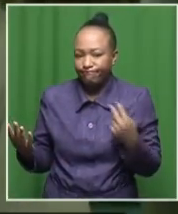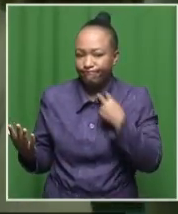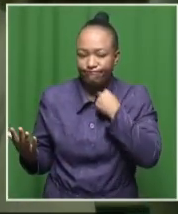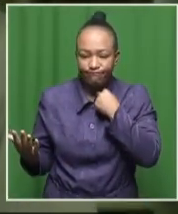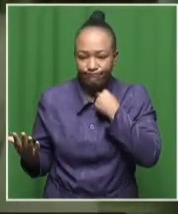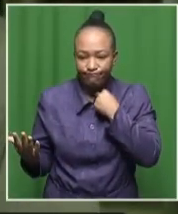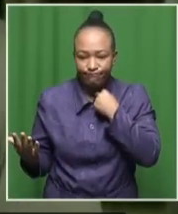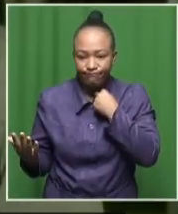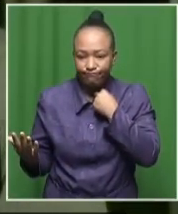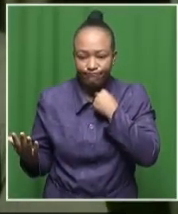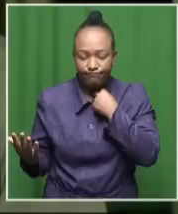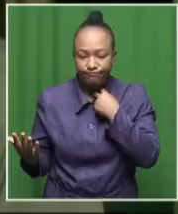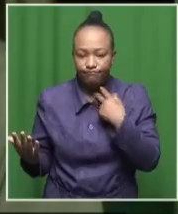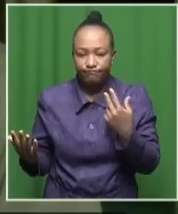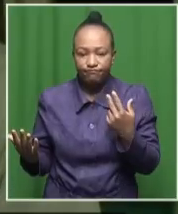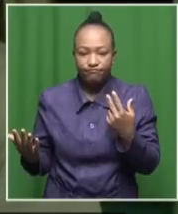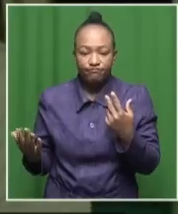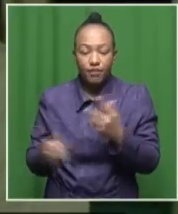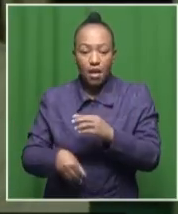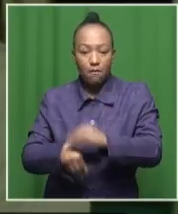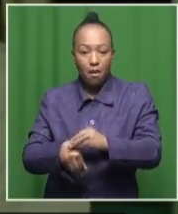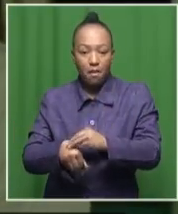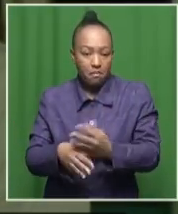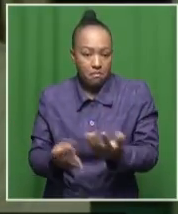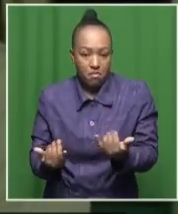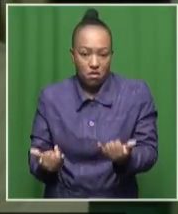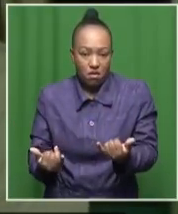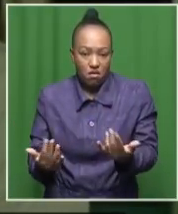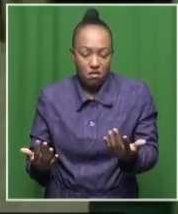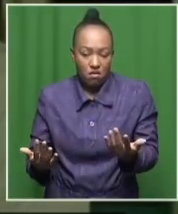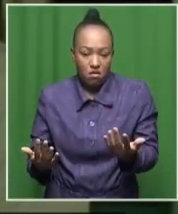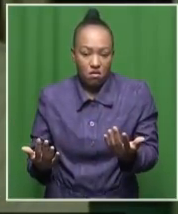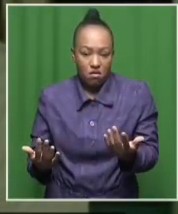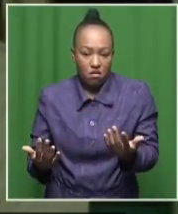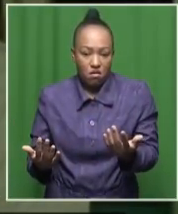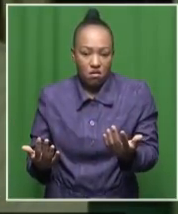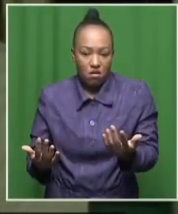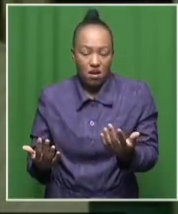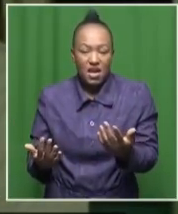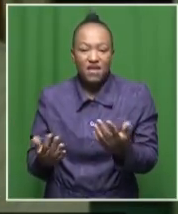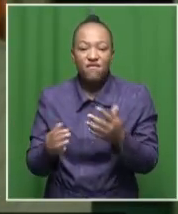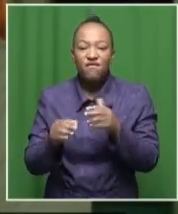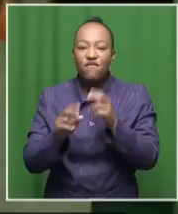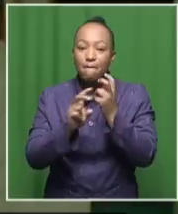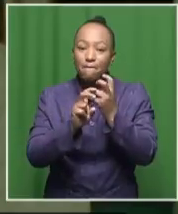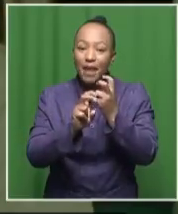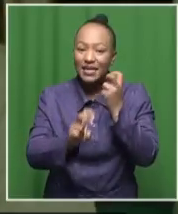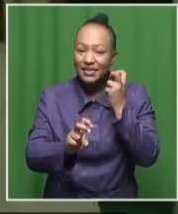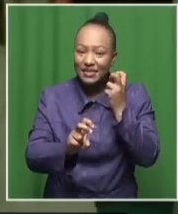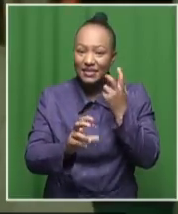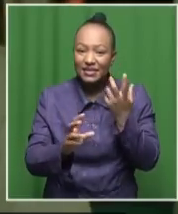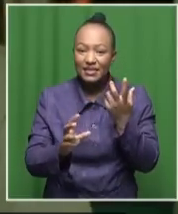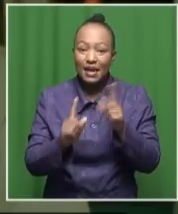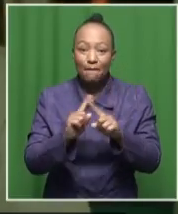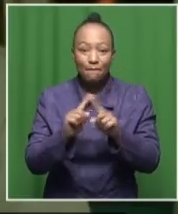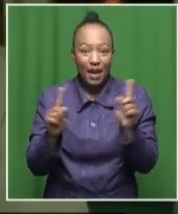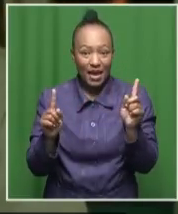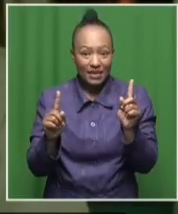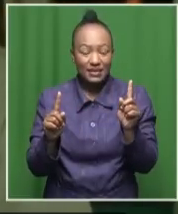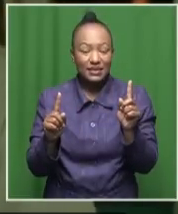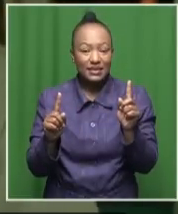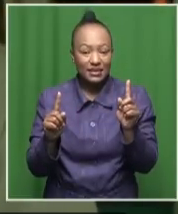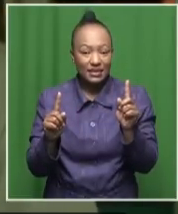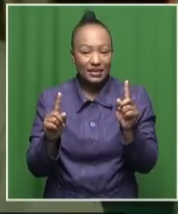because of Indoni. Problem is, I also need maybe if ever there is a bus, but it's very, very, very, very